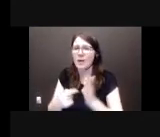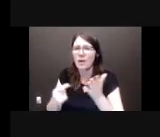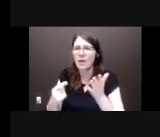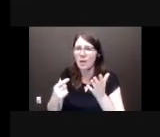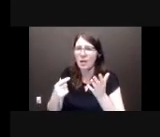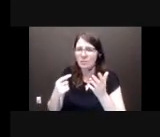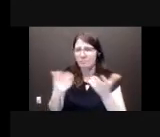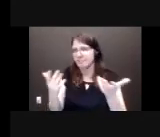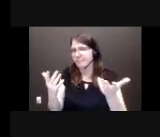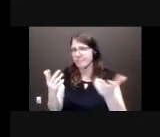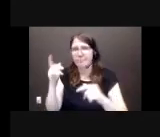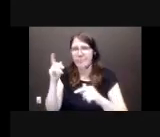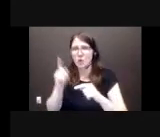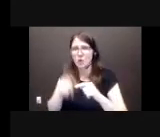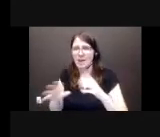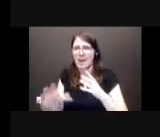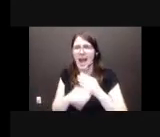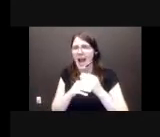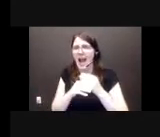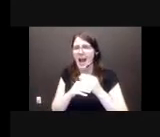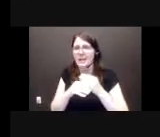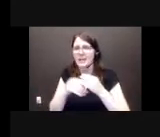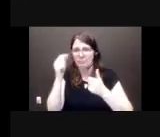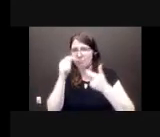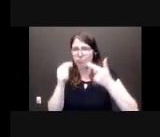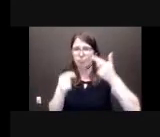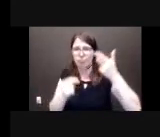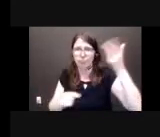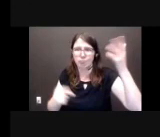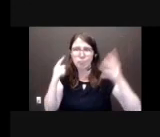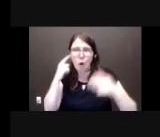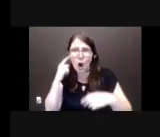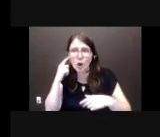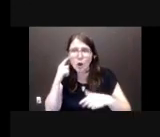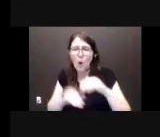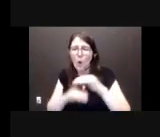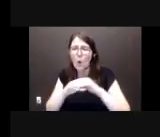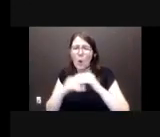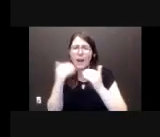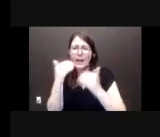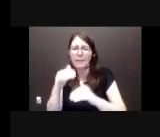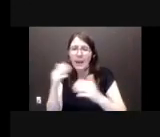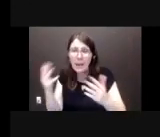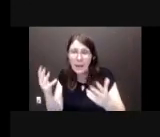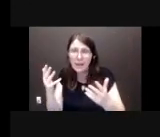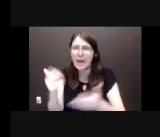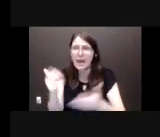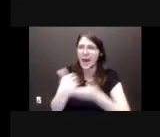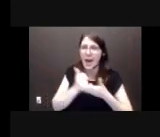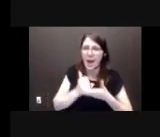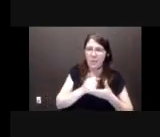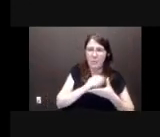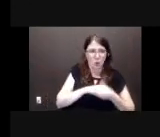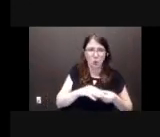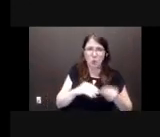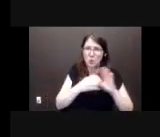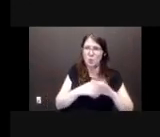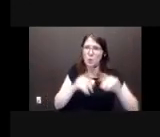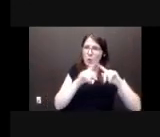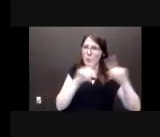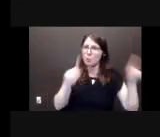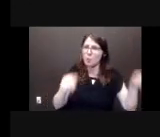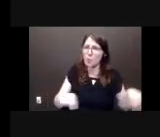that may be too much. So the storyboarding is a really great tool. And I'm not sure, Tracy, are we mentioning